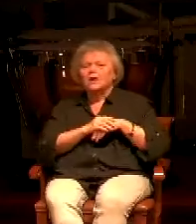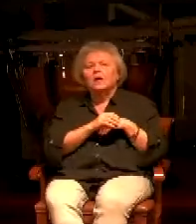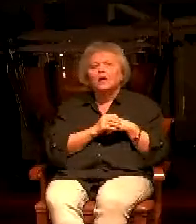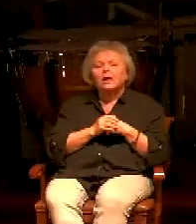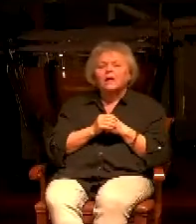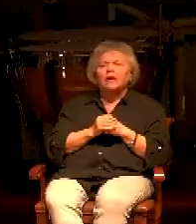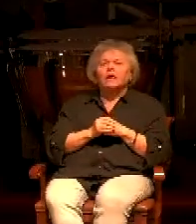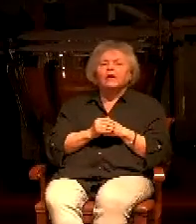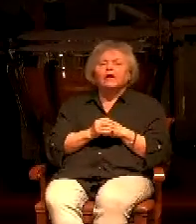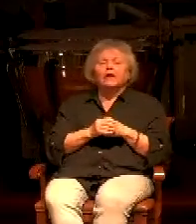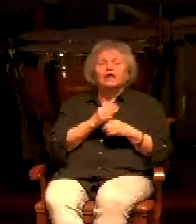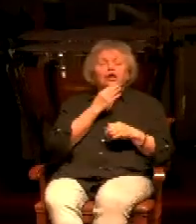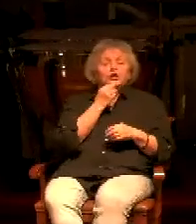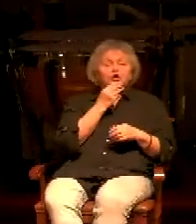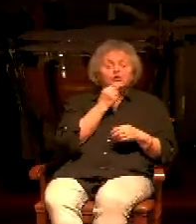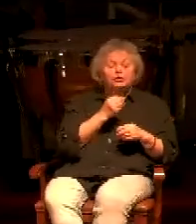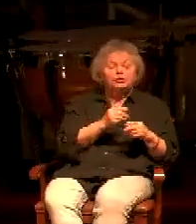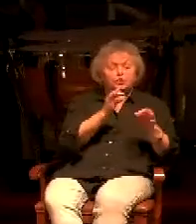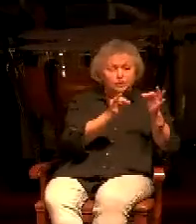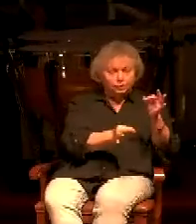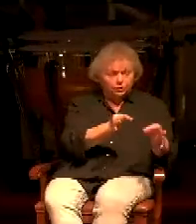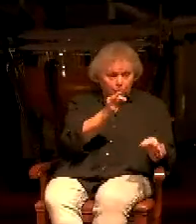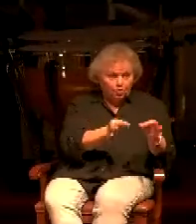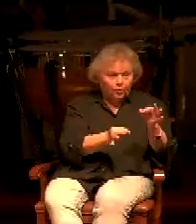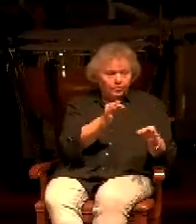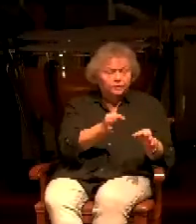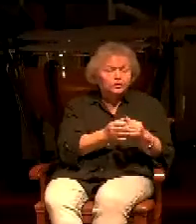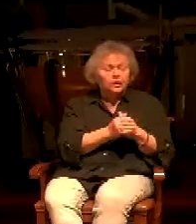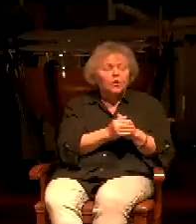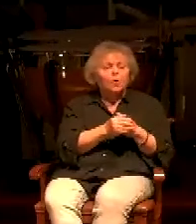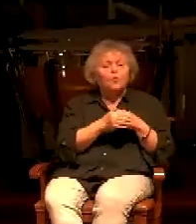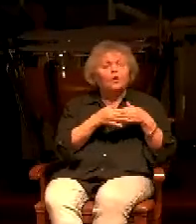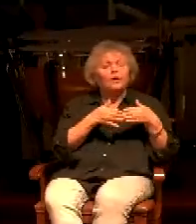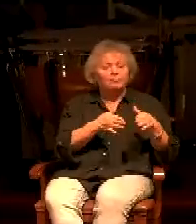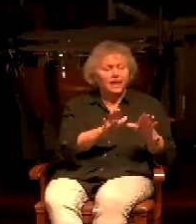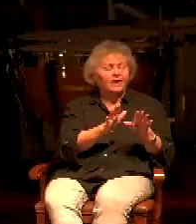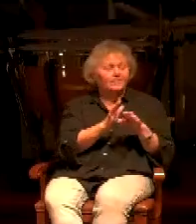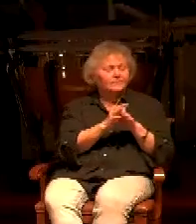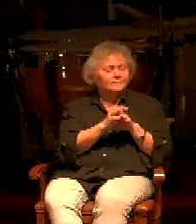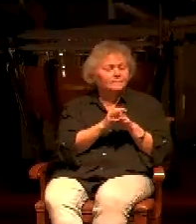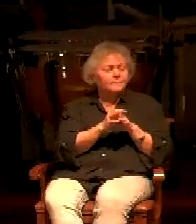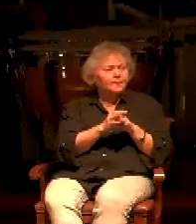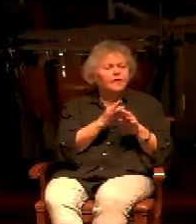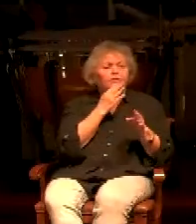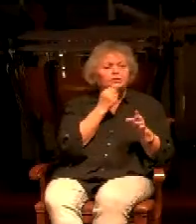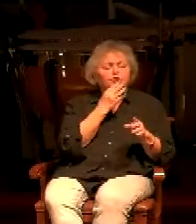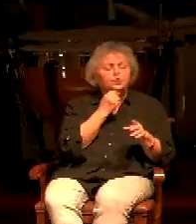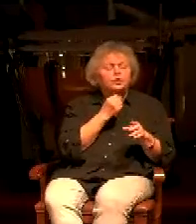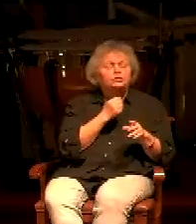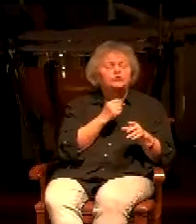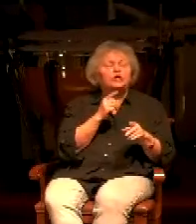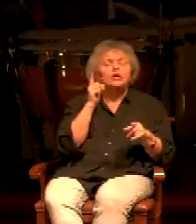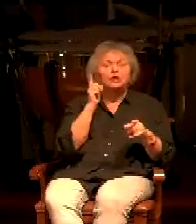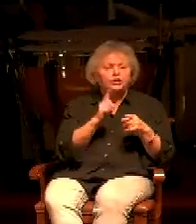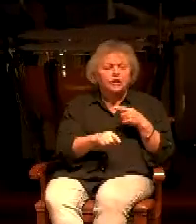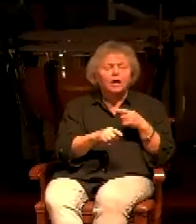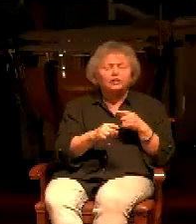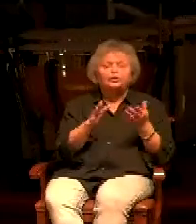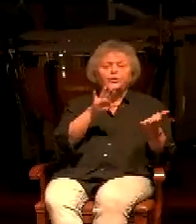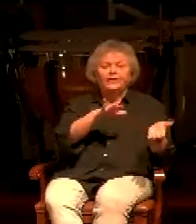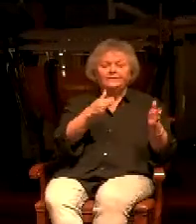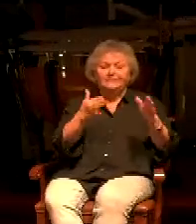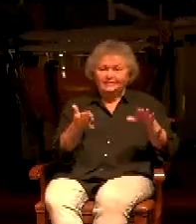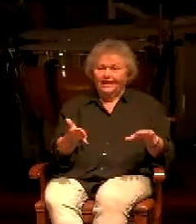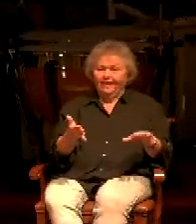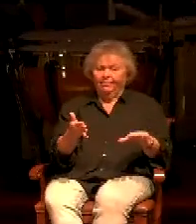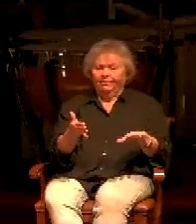guise, was allowed to manage itself and deal with most of its issues. The difference was the Jewish court was not allowed to carry out the death penalty. The Old